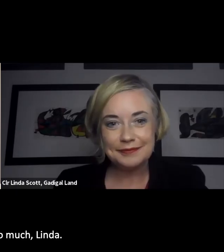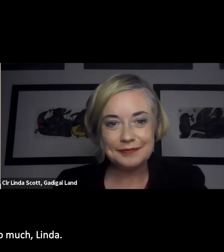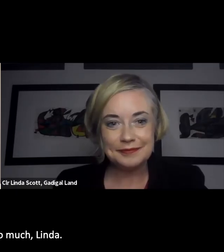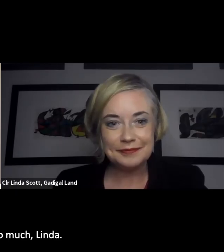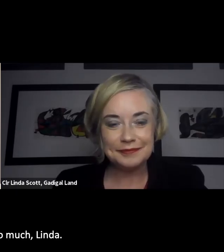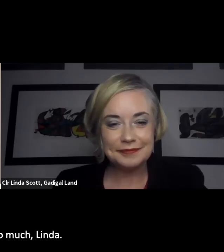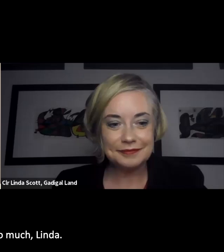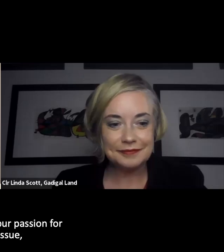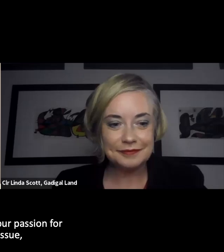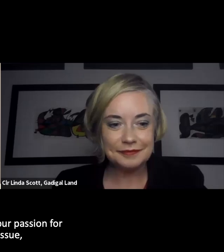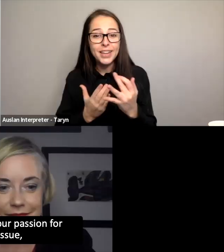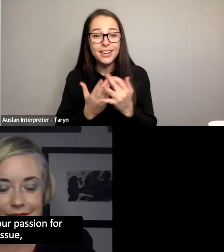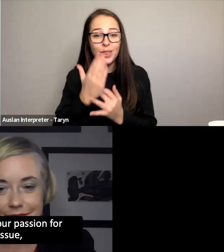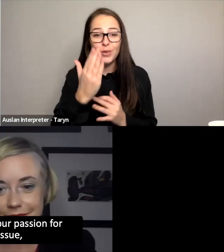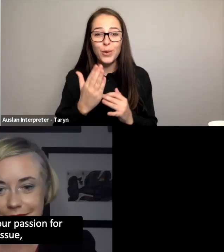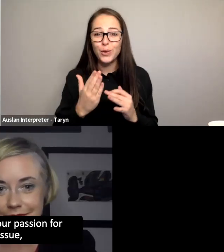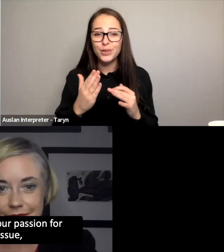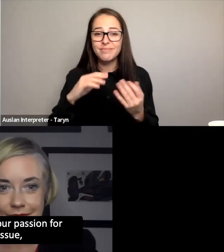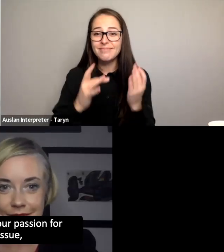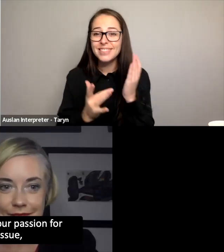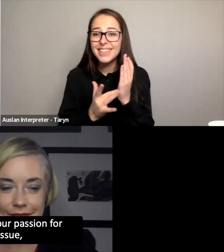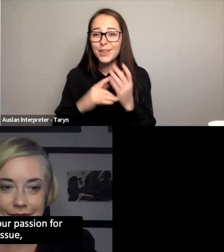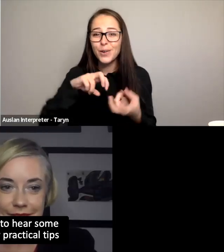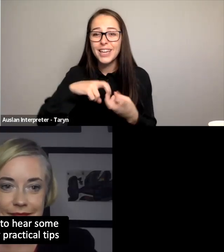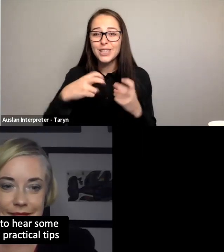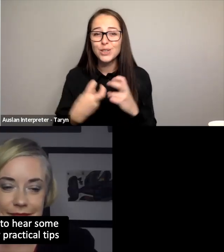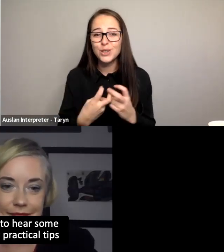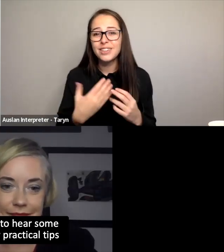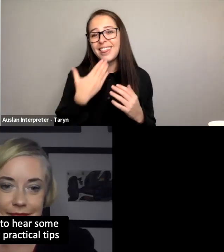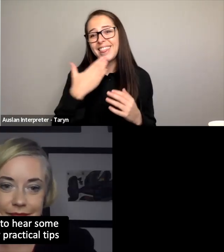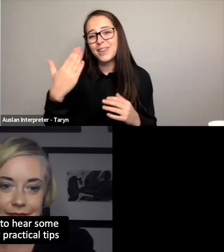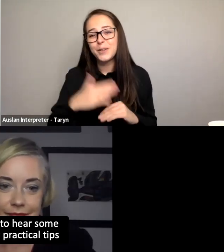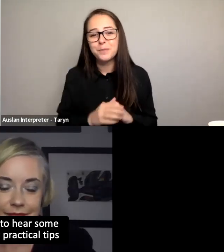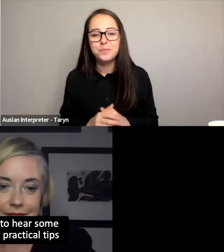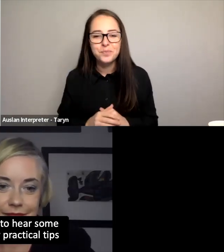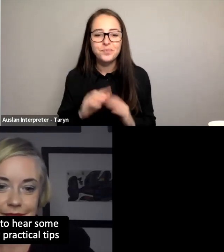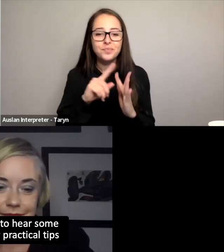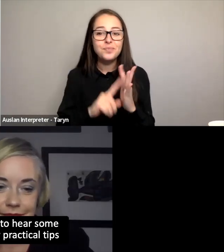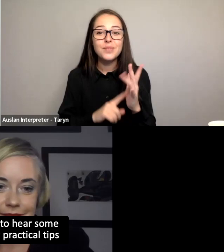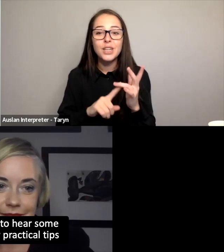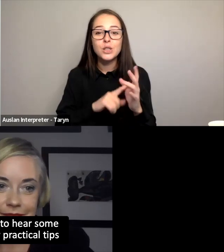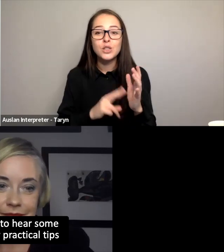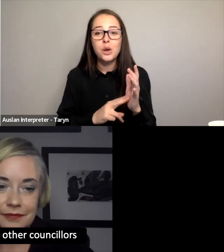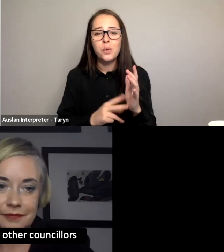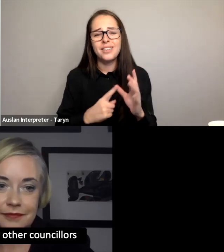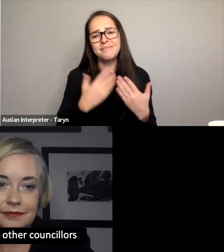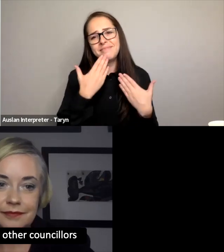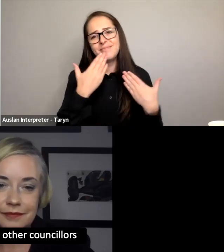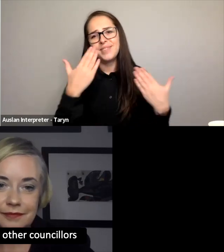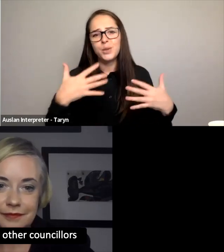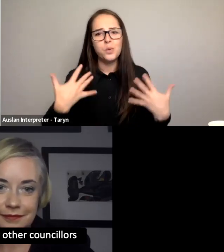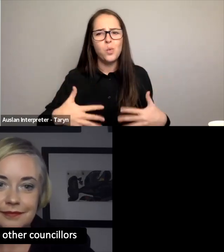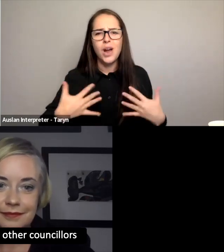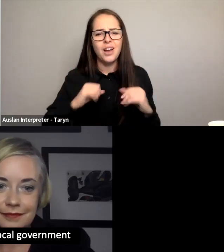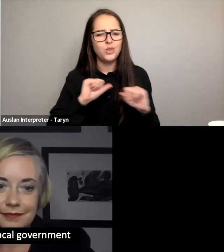Thank you so much, Linda. It's so clear your passion for this issue and so great to hear some of those very practical tips that you have for